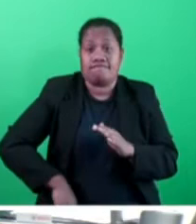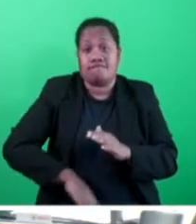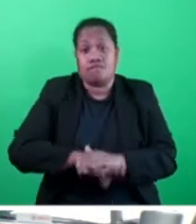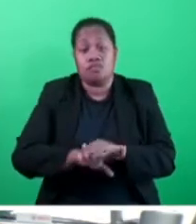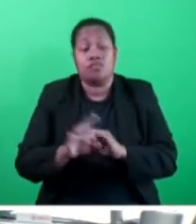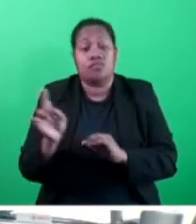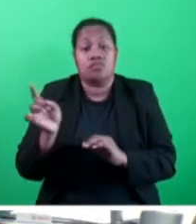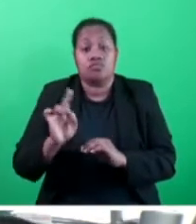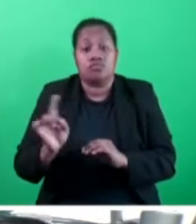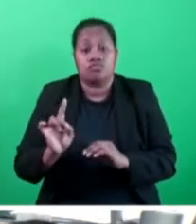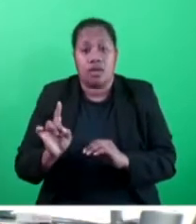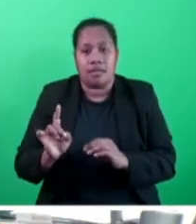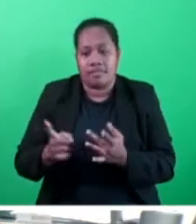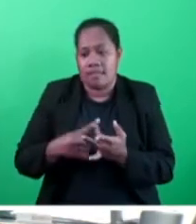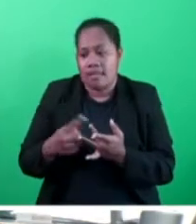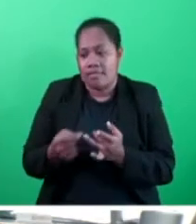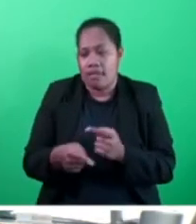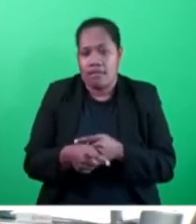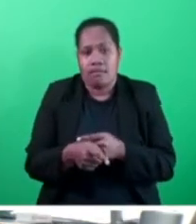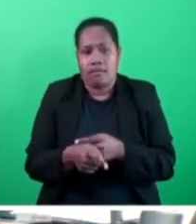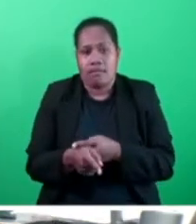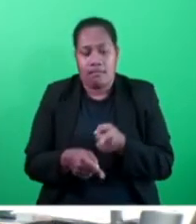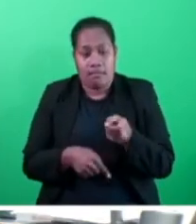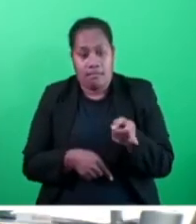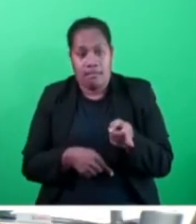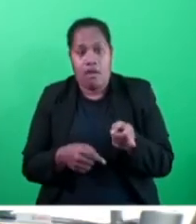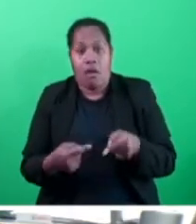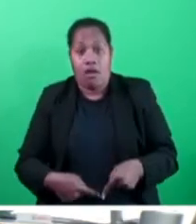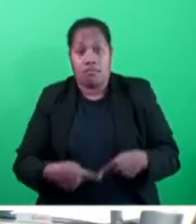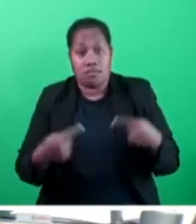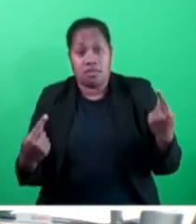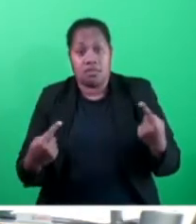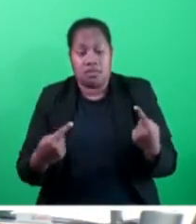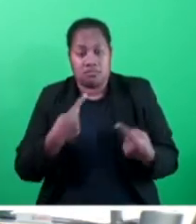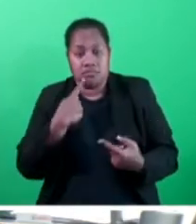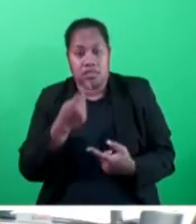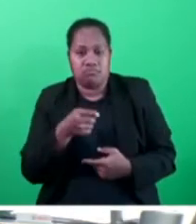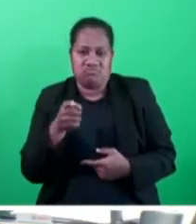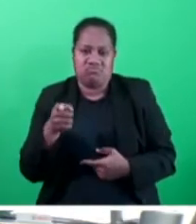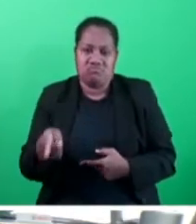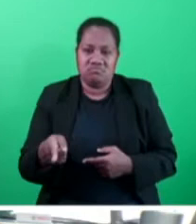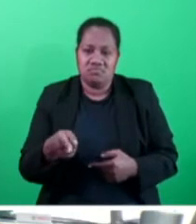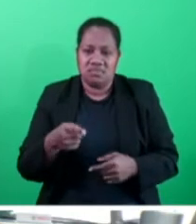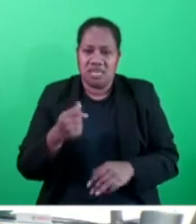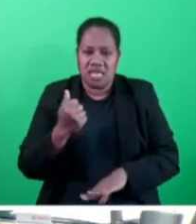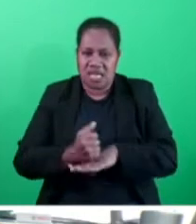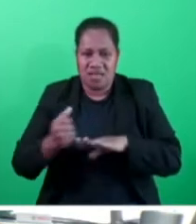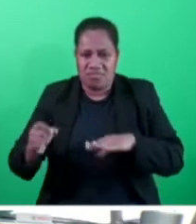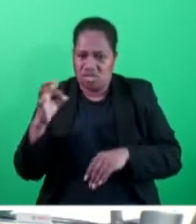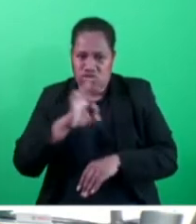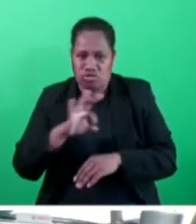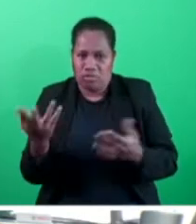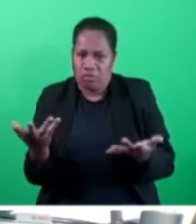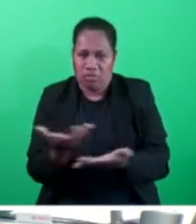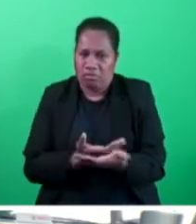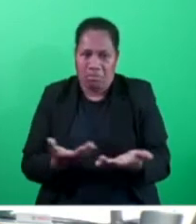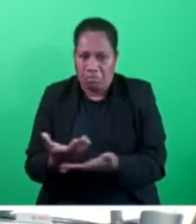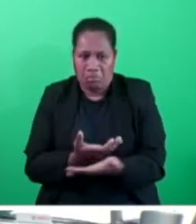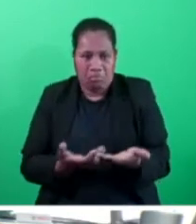to the opposition claims that this government is not consultative. Come to the table,